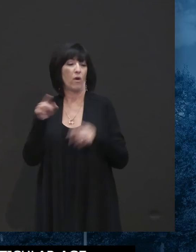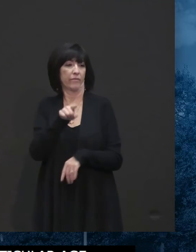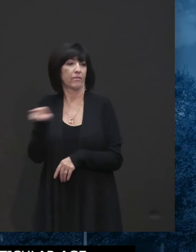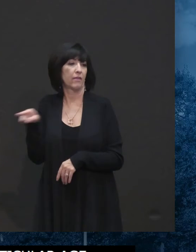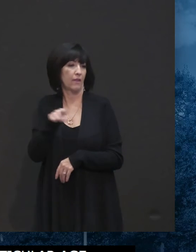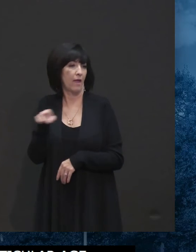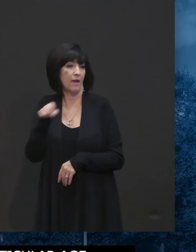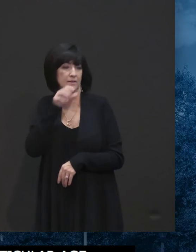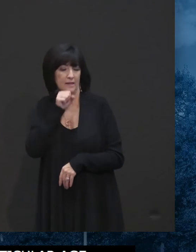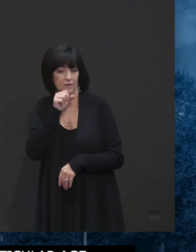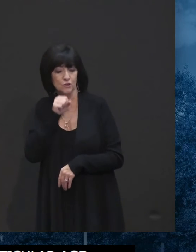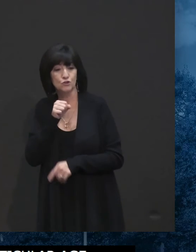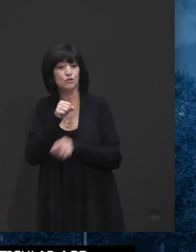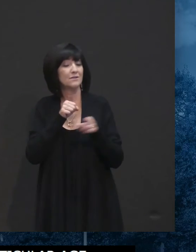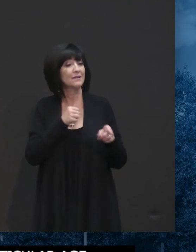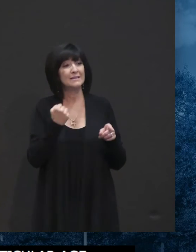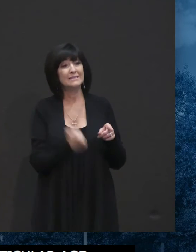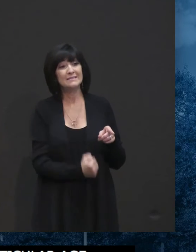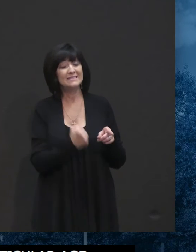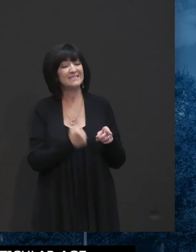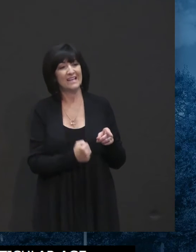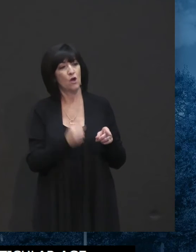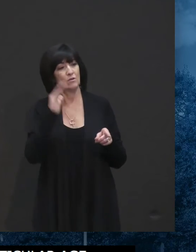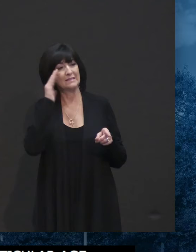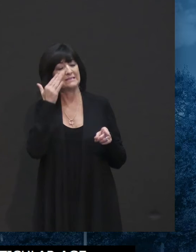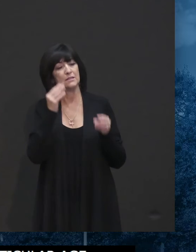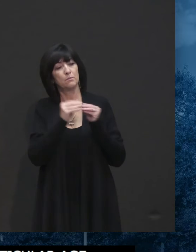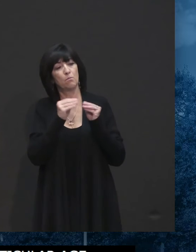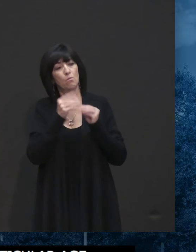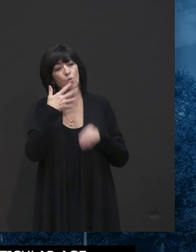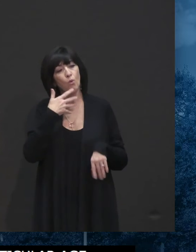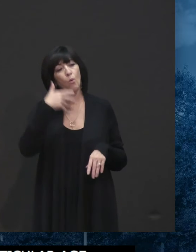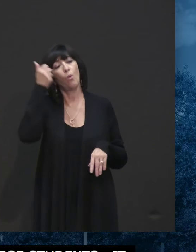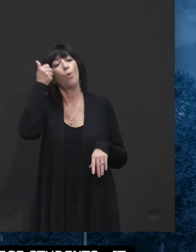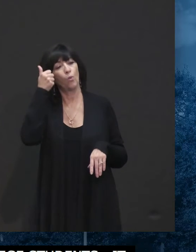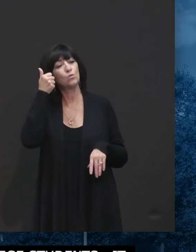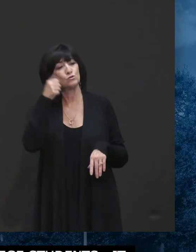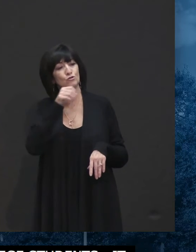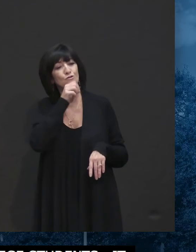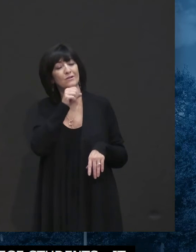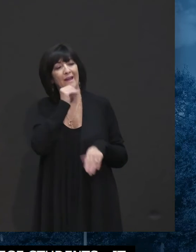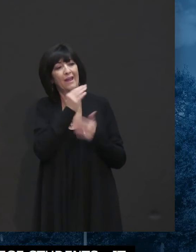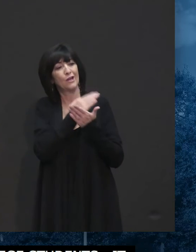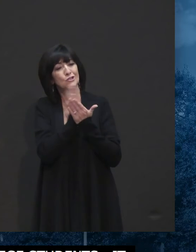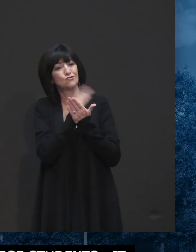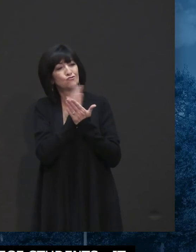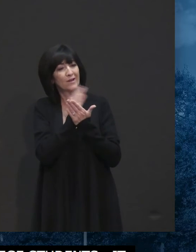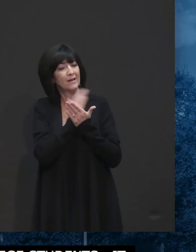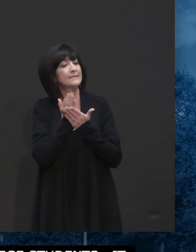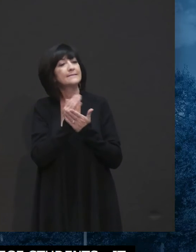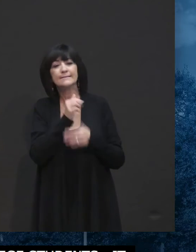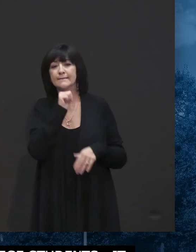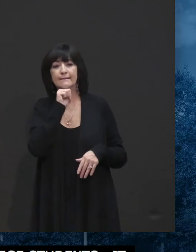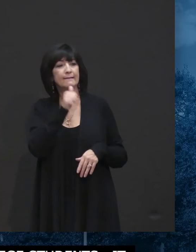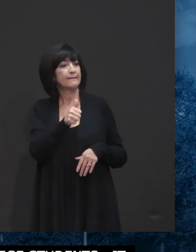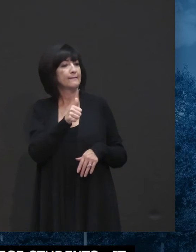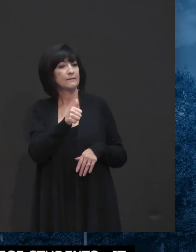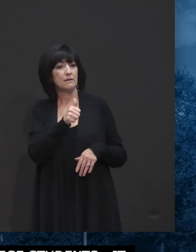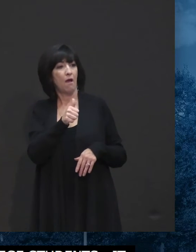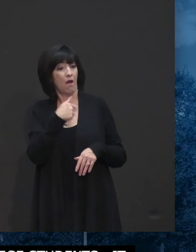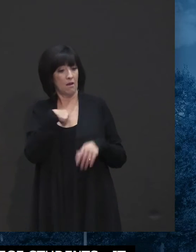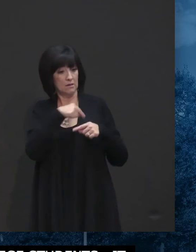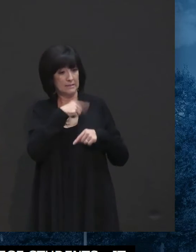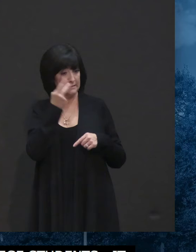age range, and no specific demographic group as far as race or ethnicity. We're just